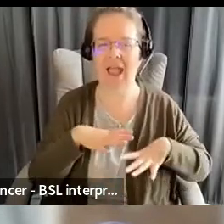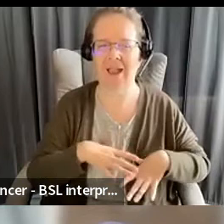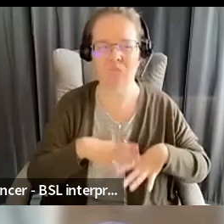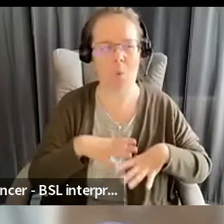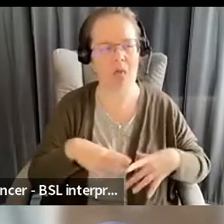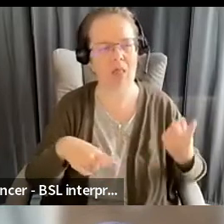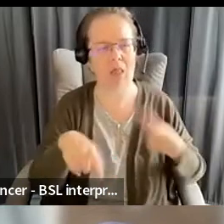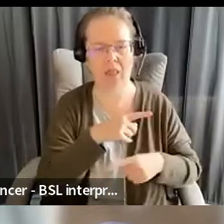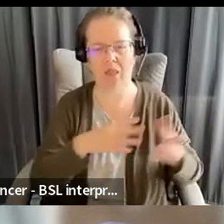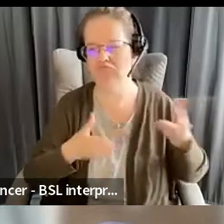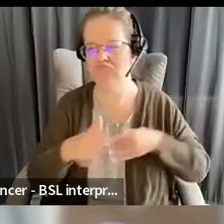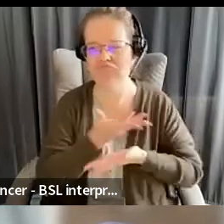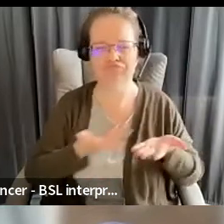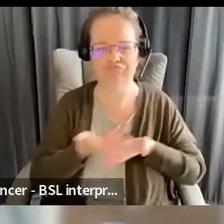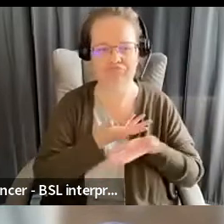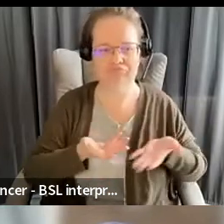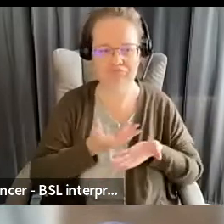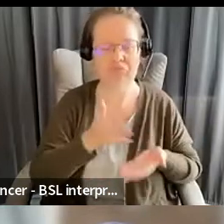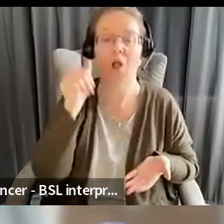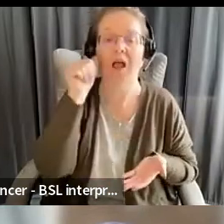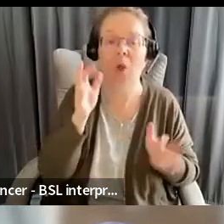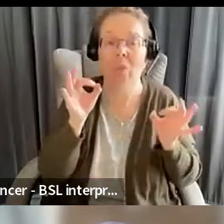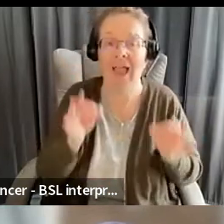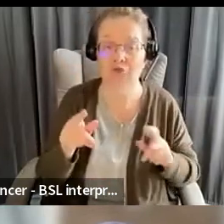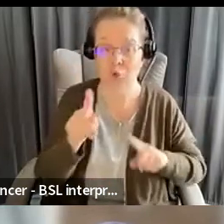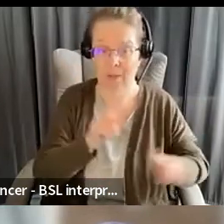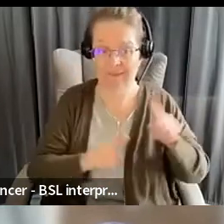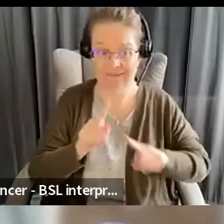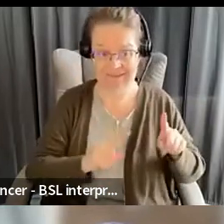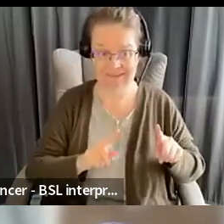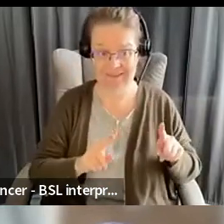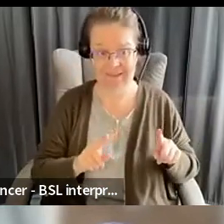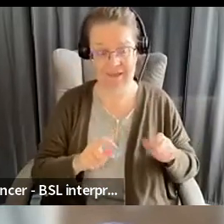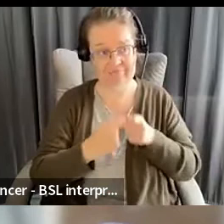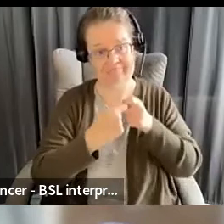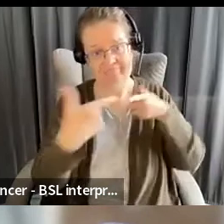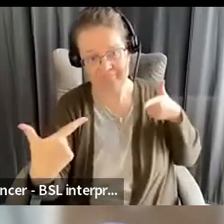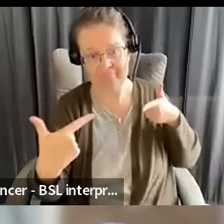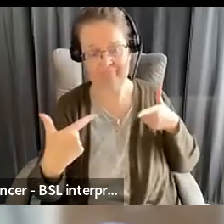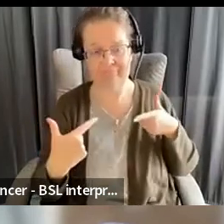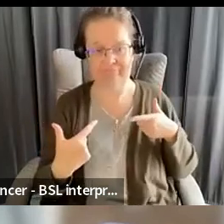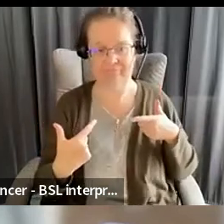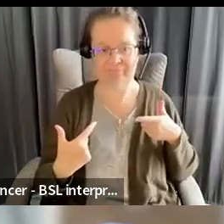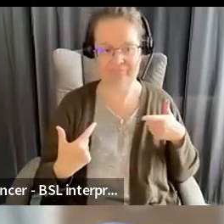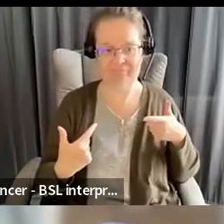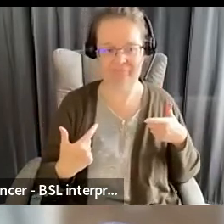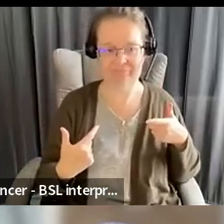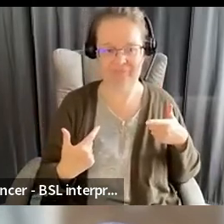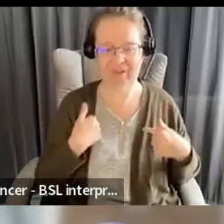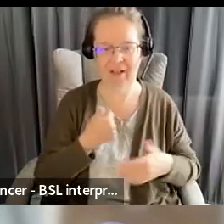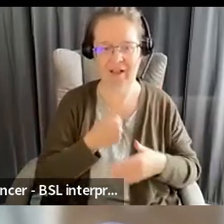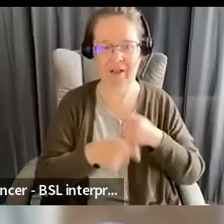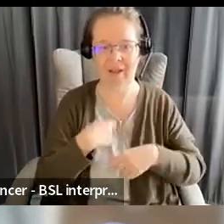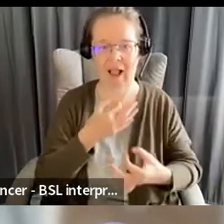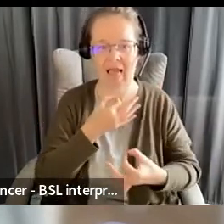people. And okay, the actual meetings, I seem to inevitably get drawn into the